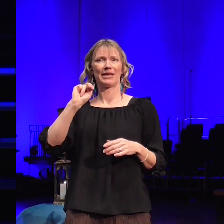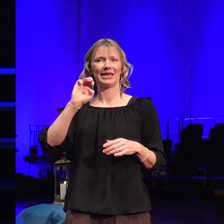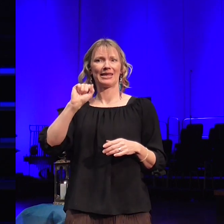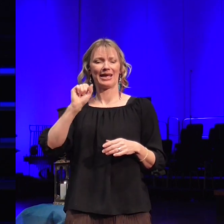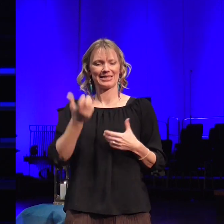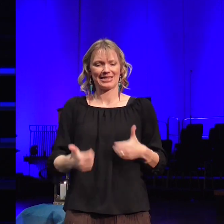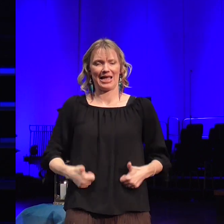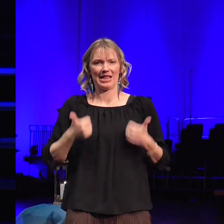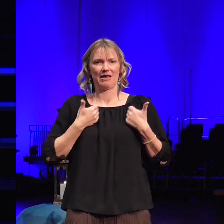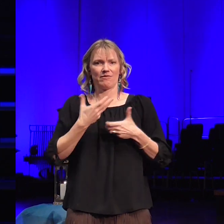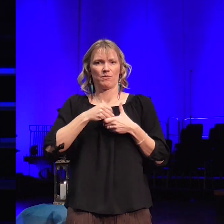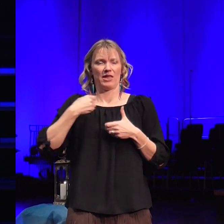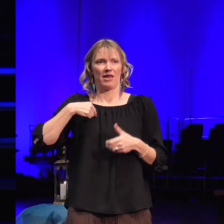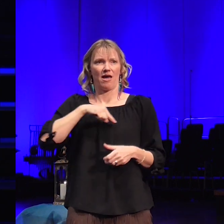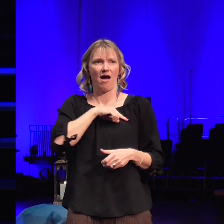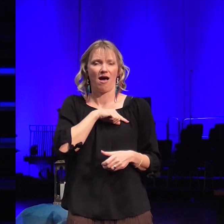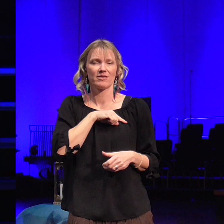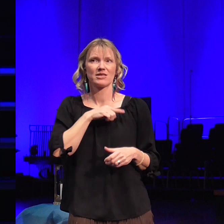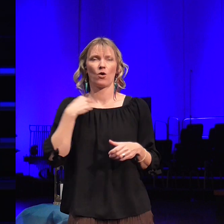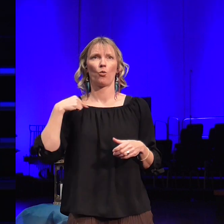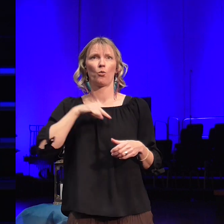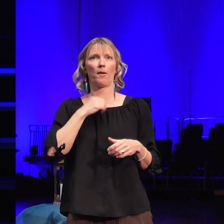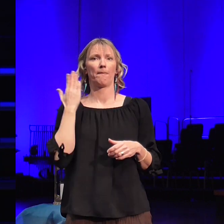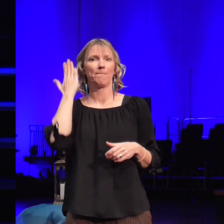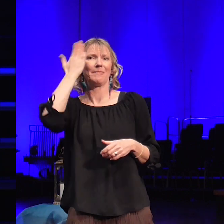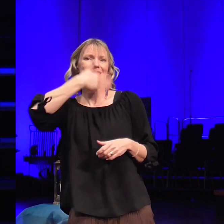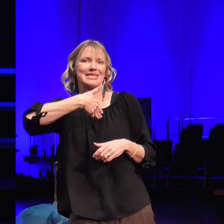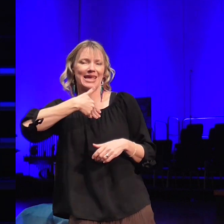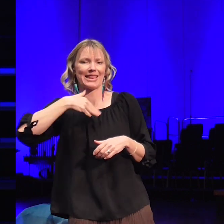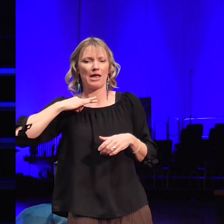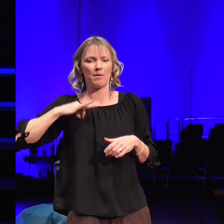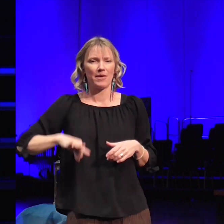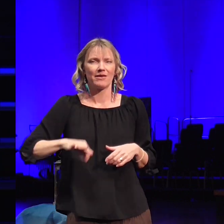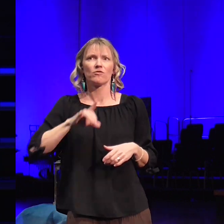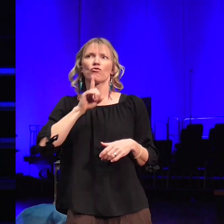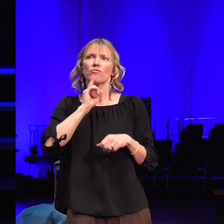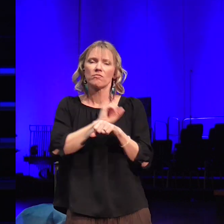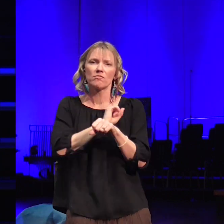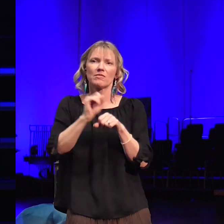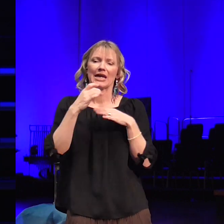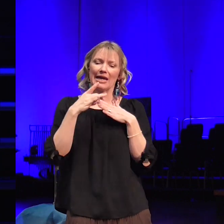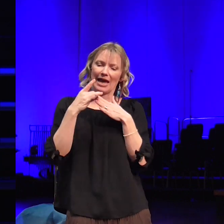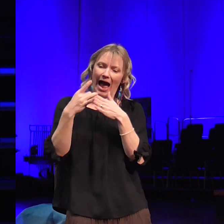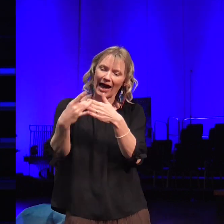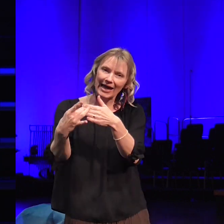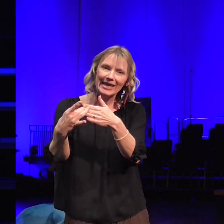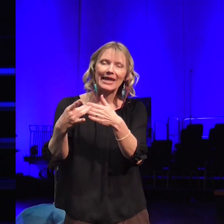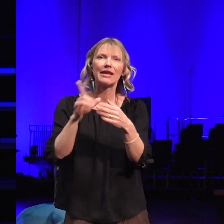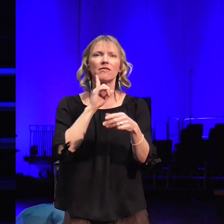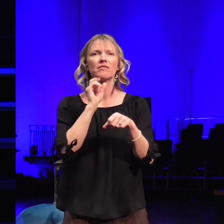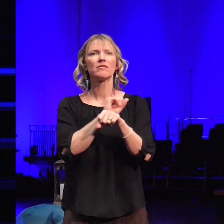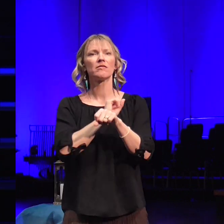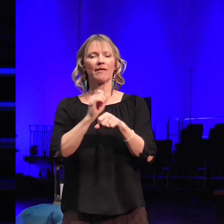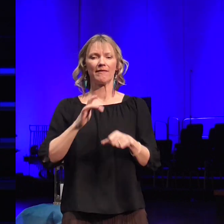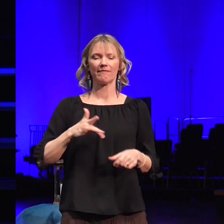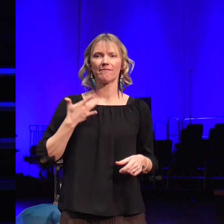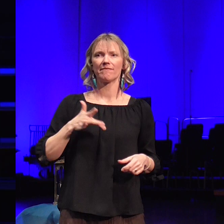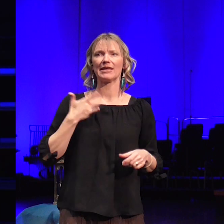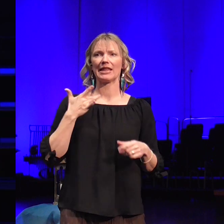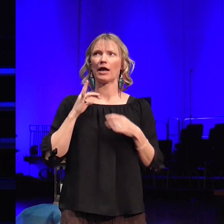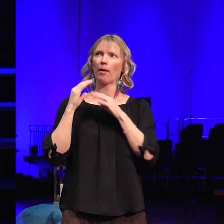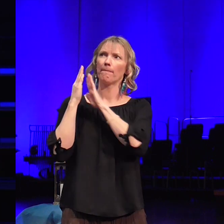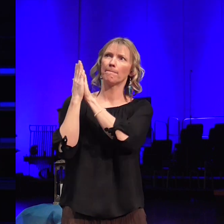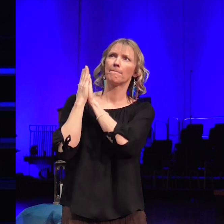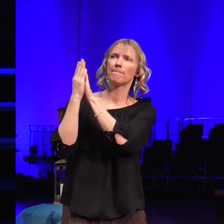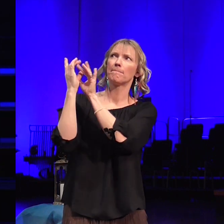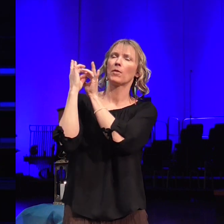us. And we're missing the benefits of truly being guided, of truly feeling that sense of